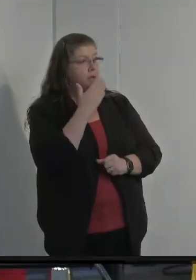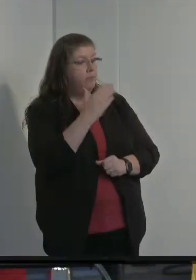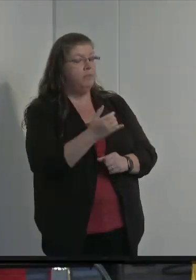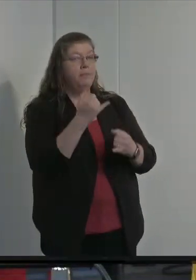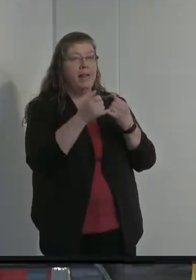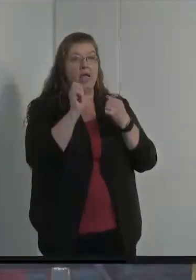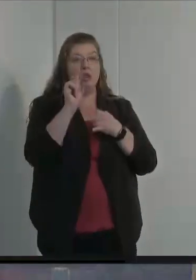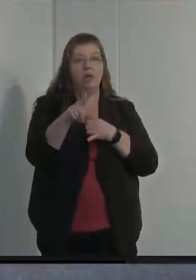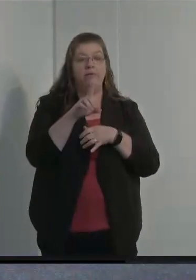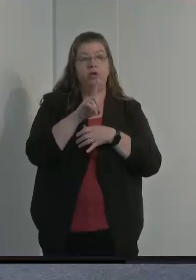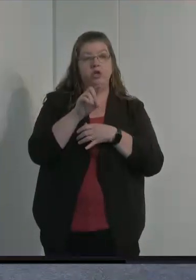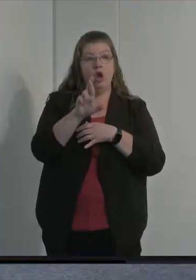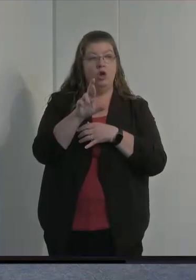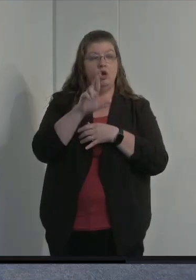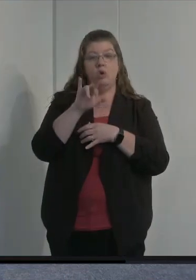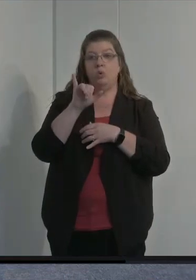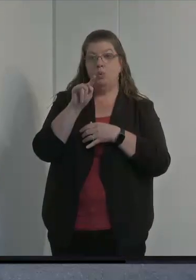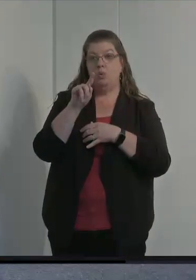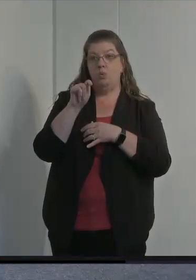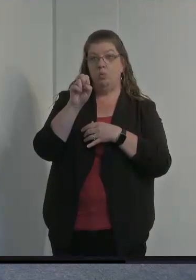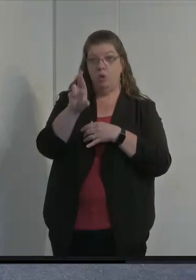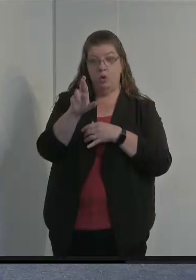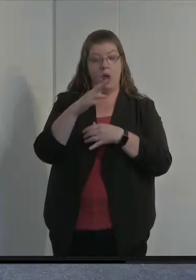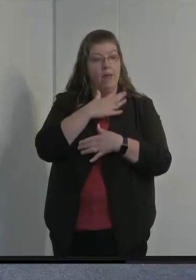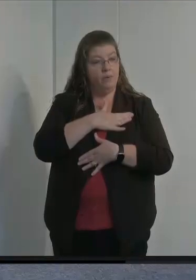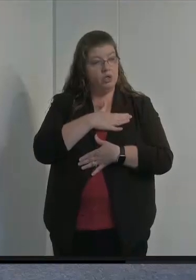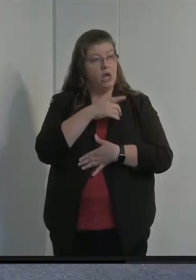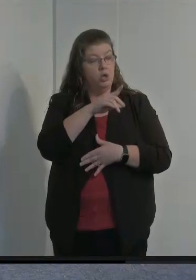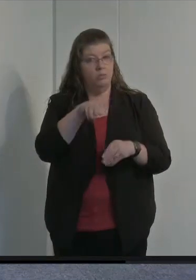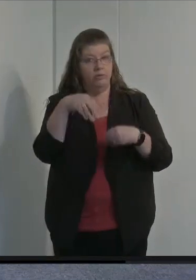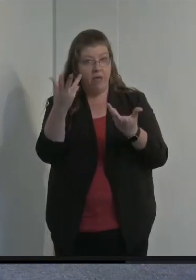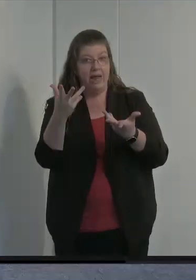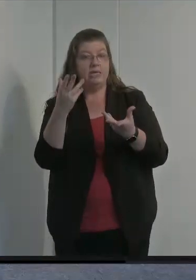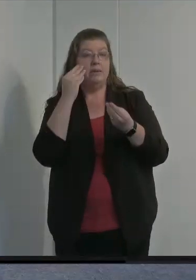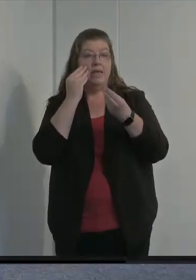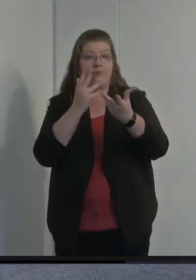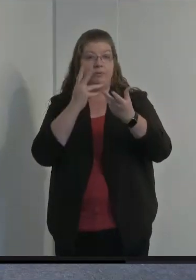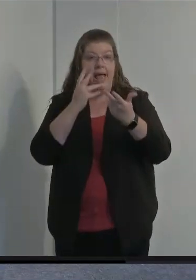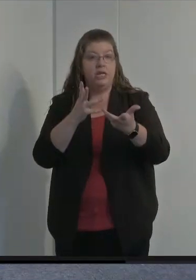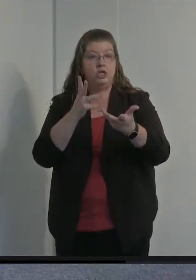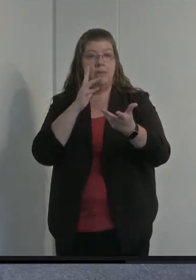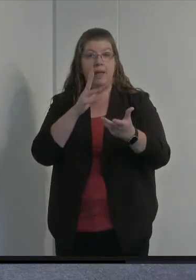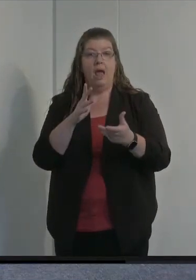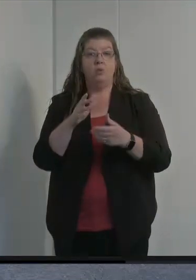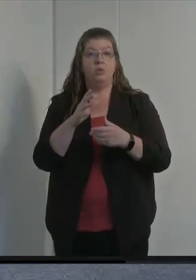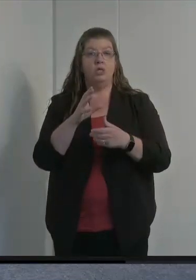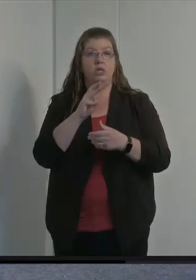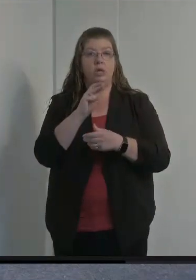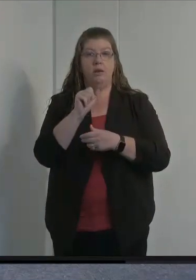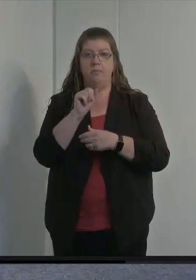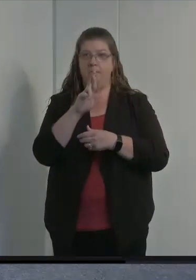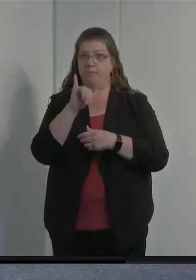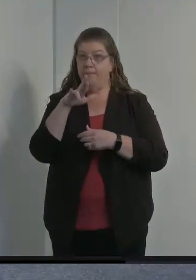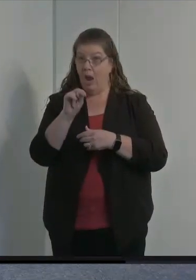question is for Dr. Ritter. I really appreciate you providing some information about Marion's situation.